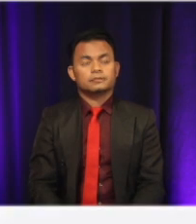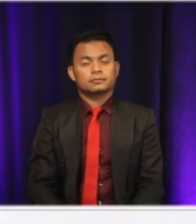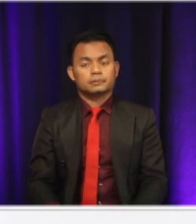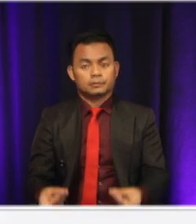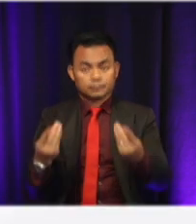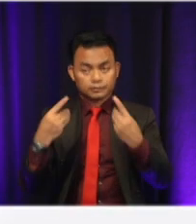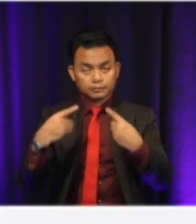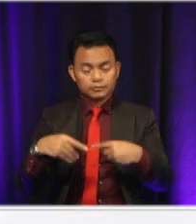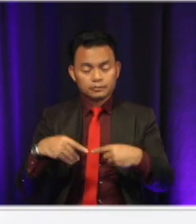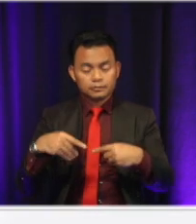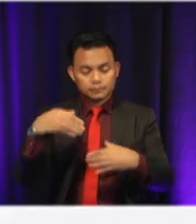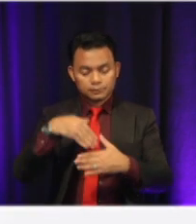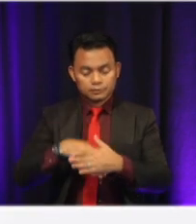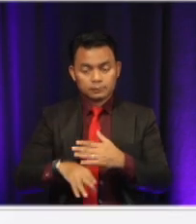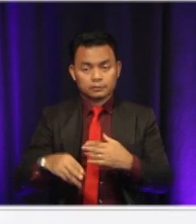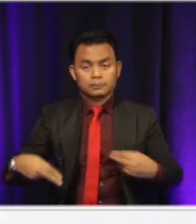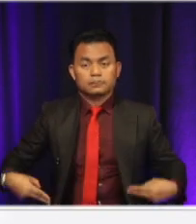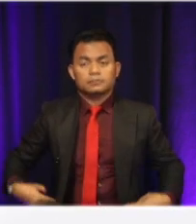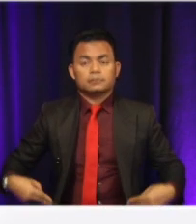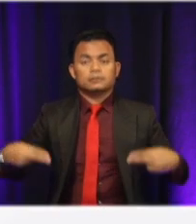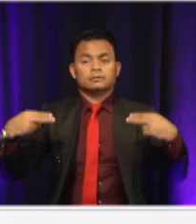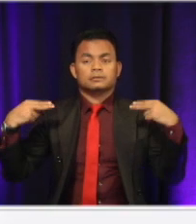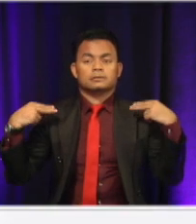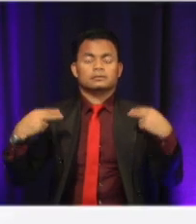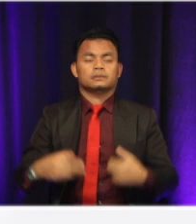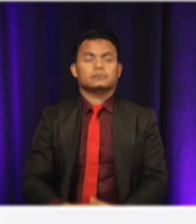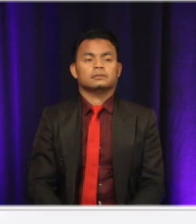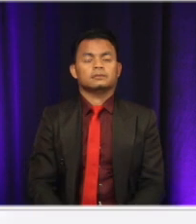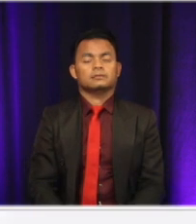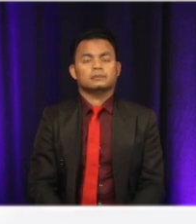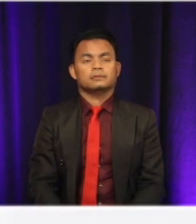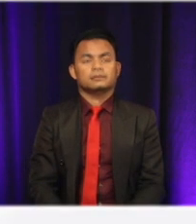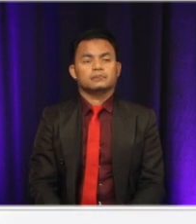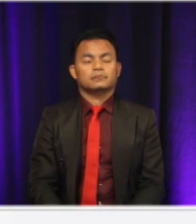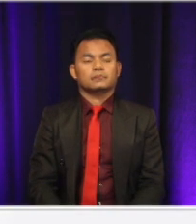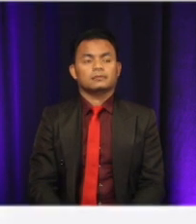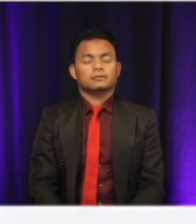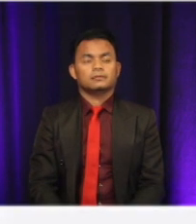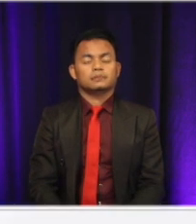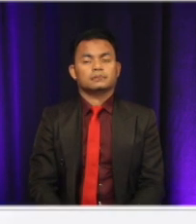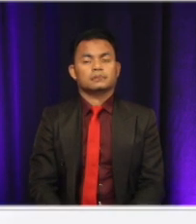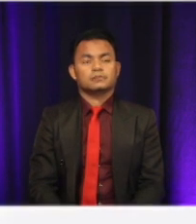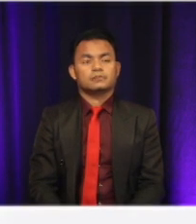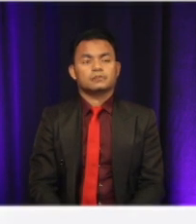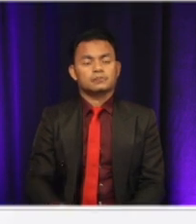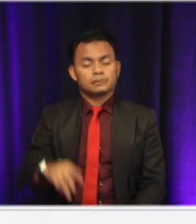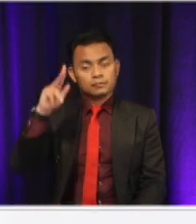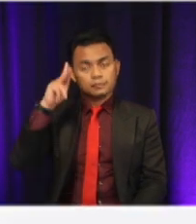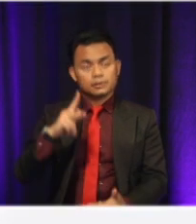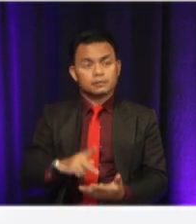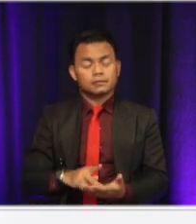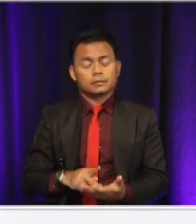our lives. As I am reading through the poem, I would immediately identify where is